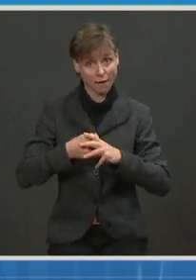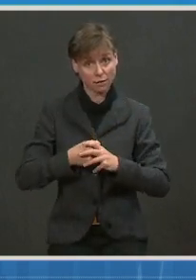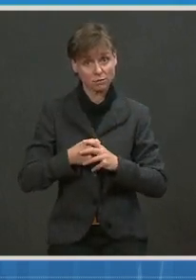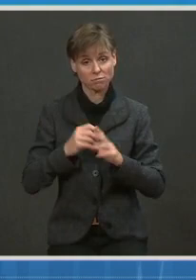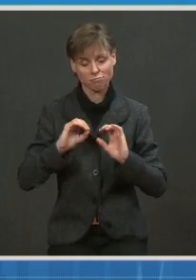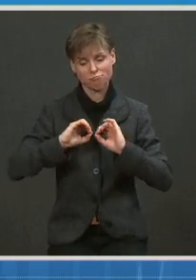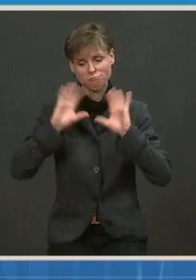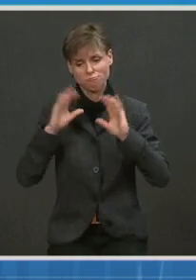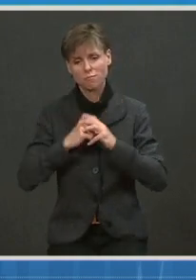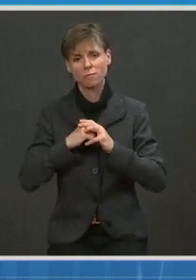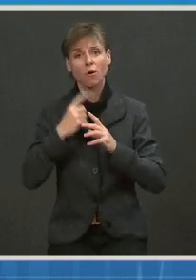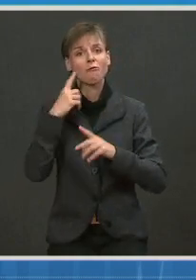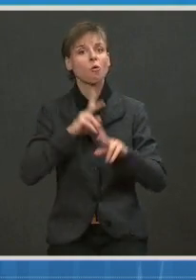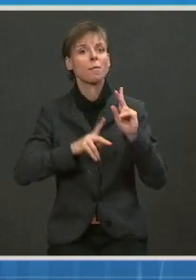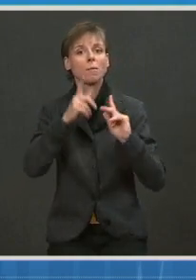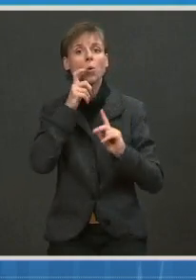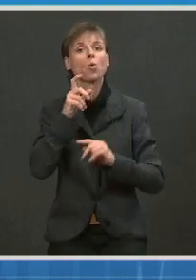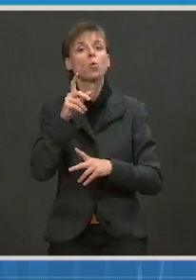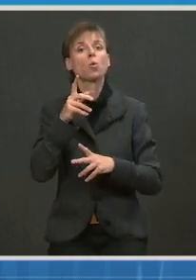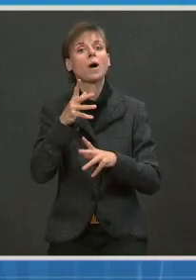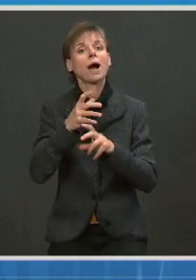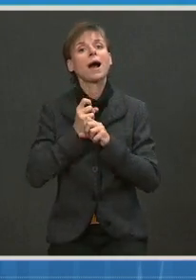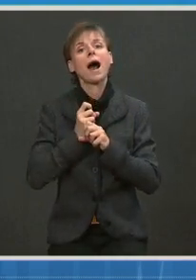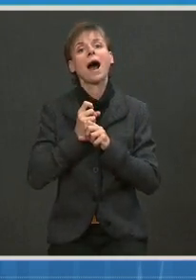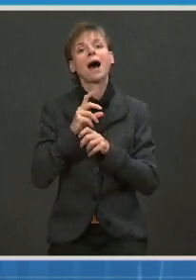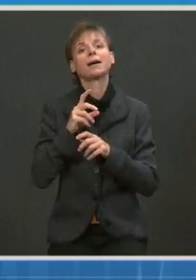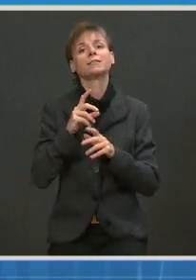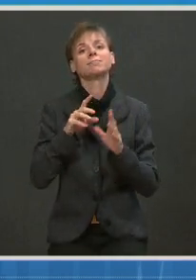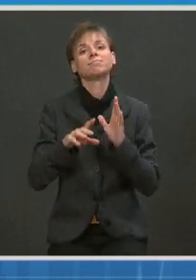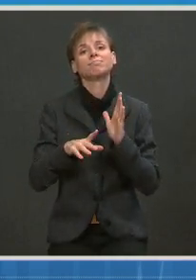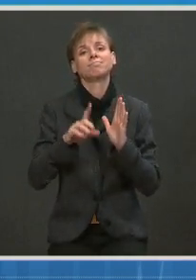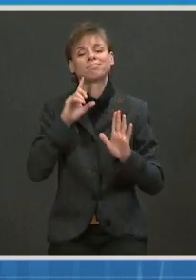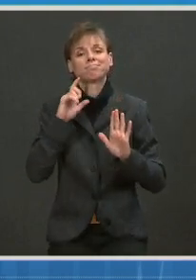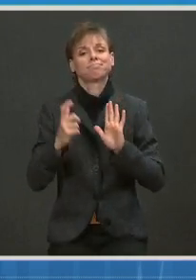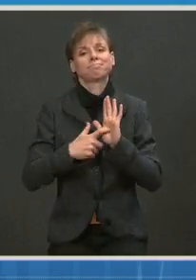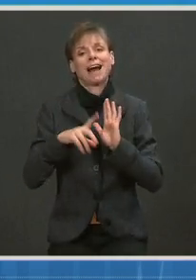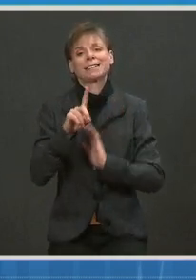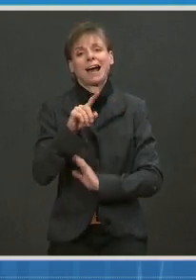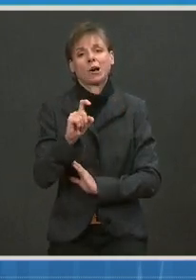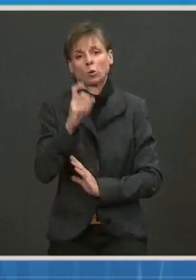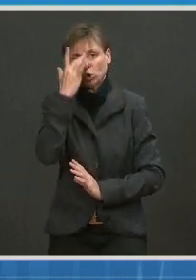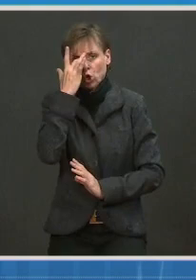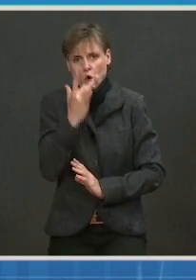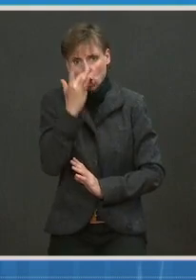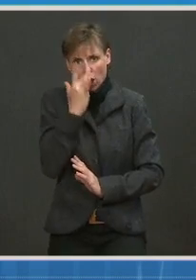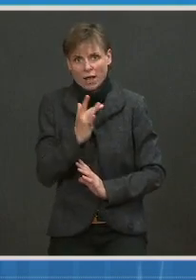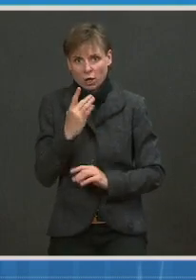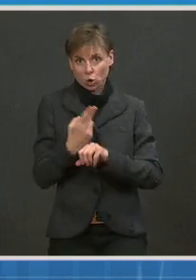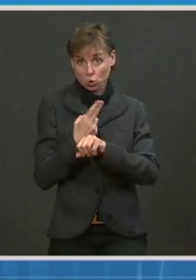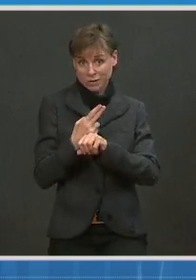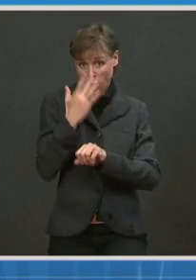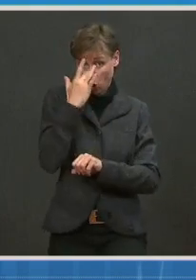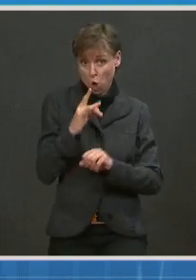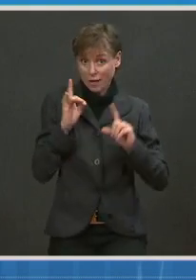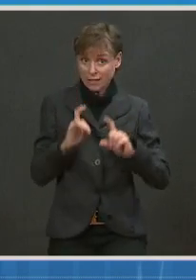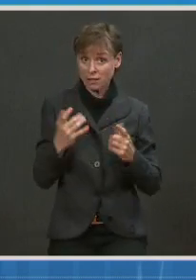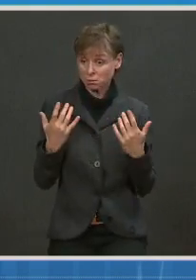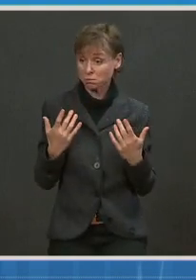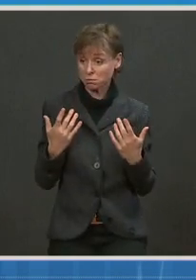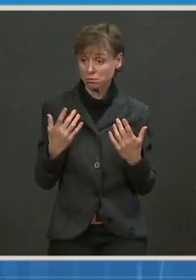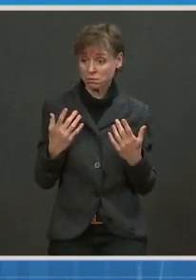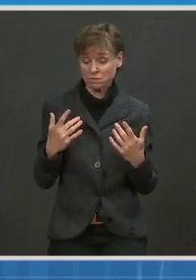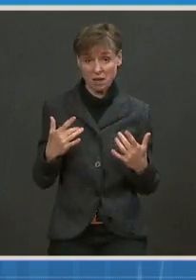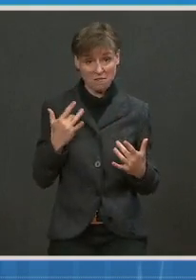diagnosed early with COVID-19, that's early testing, and who, although they're currently doing okay, are really